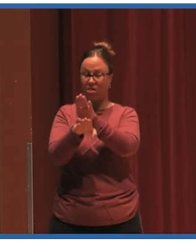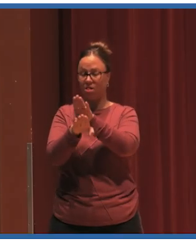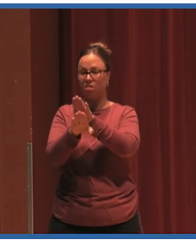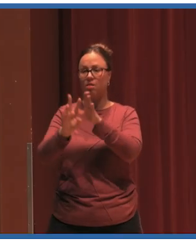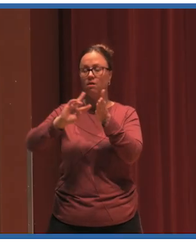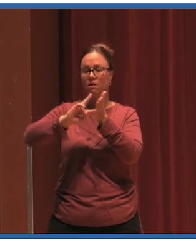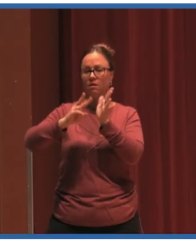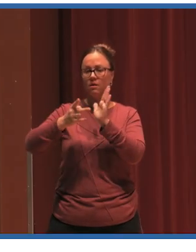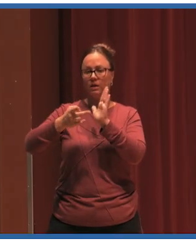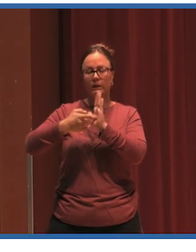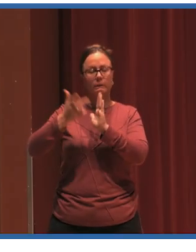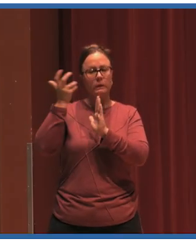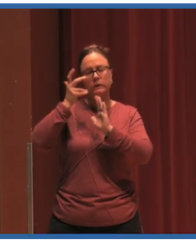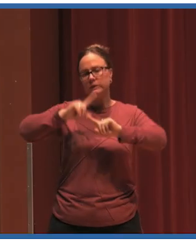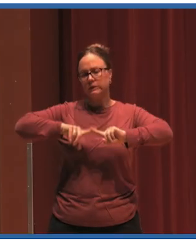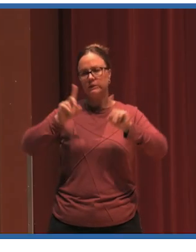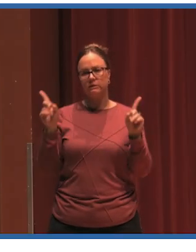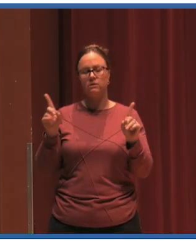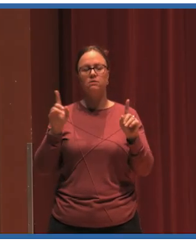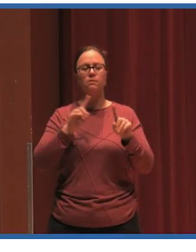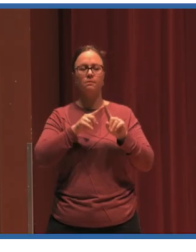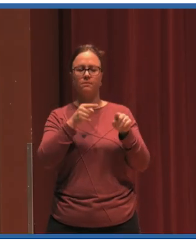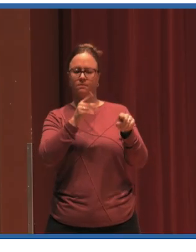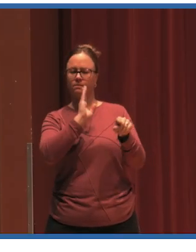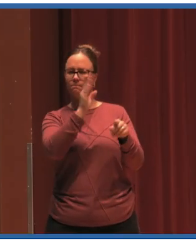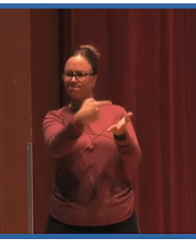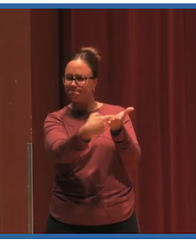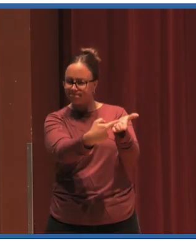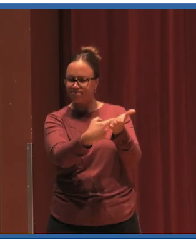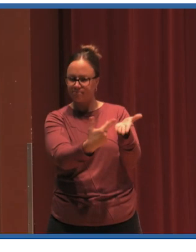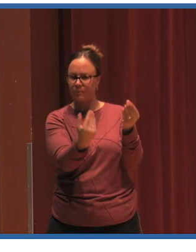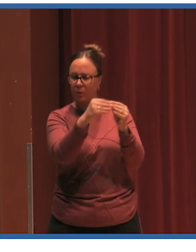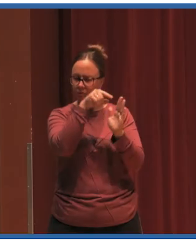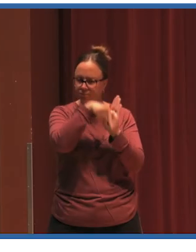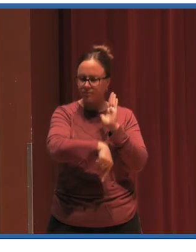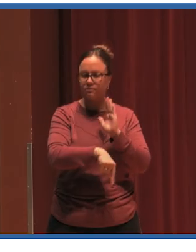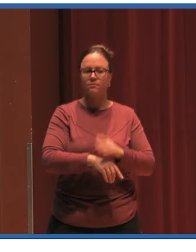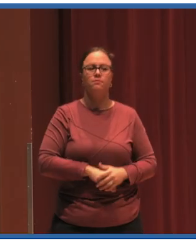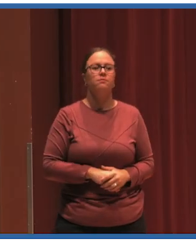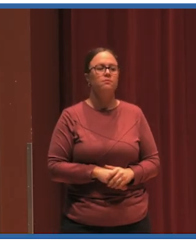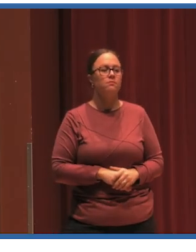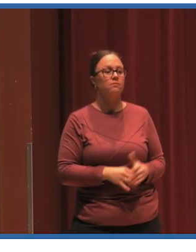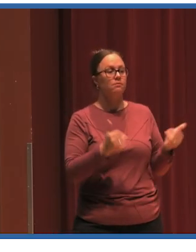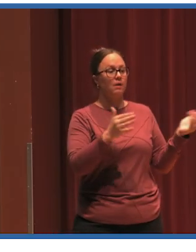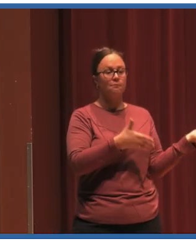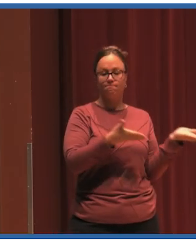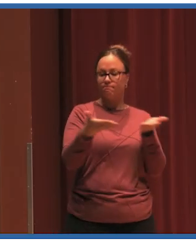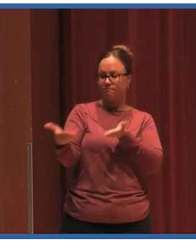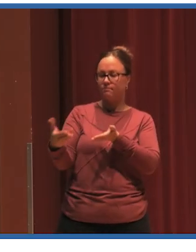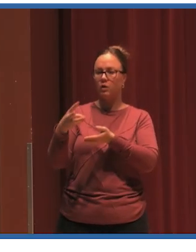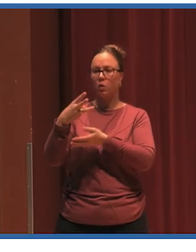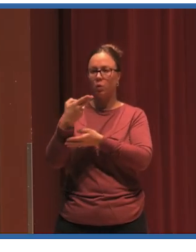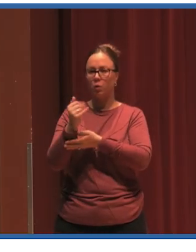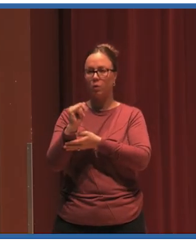there's a significant difference. But Whitney will walk you through all that. And with that, I'll turn it over to her.